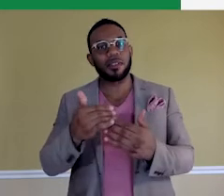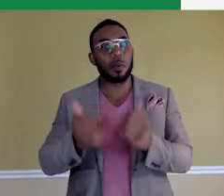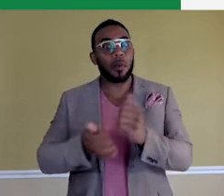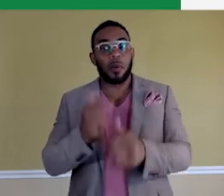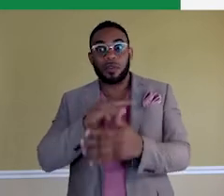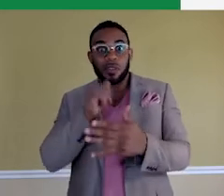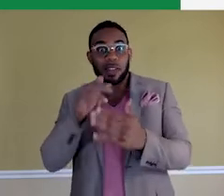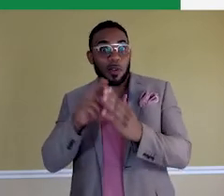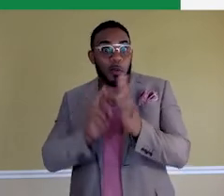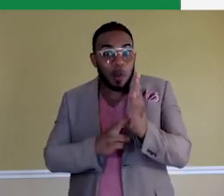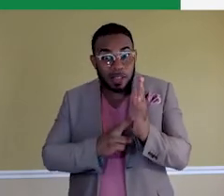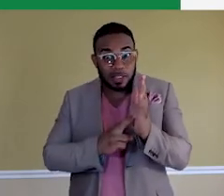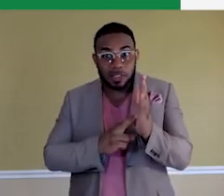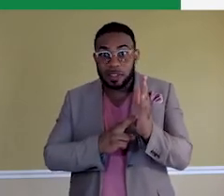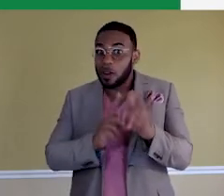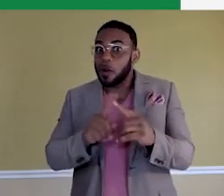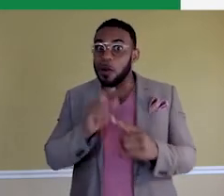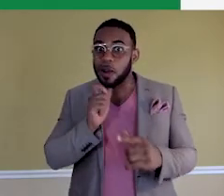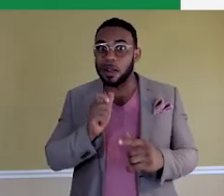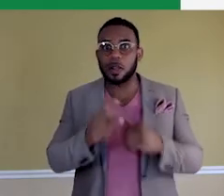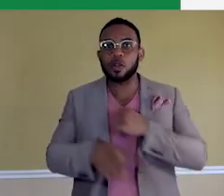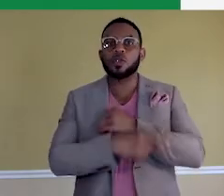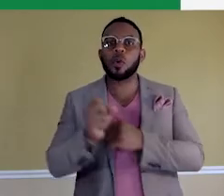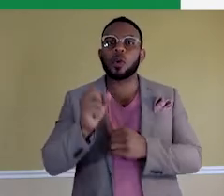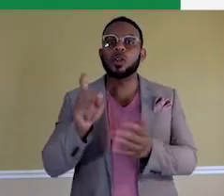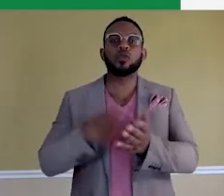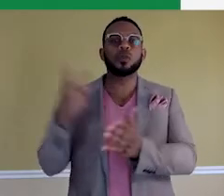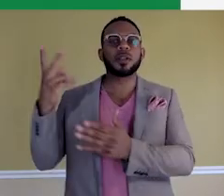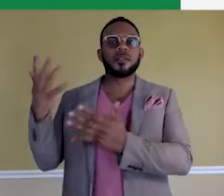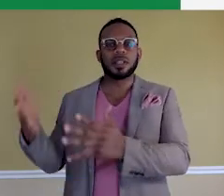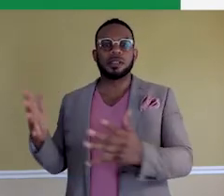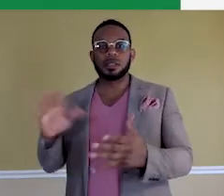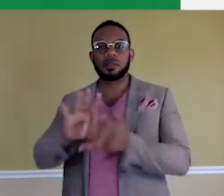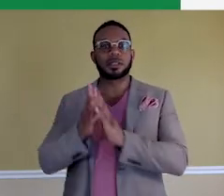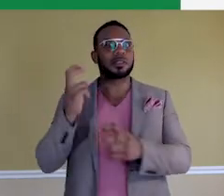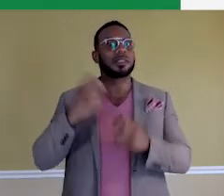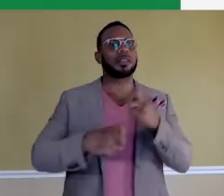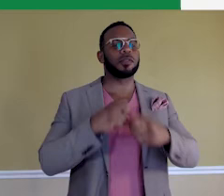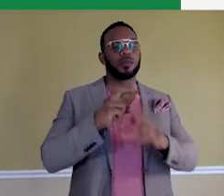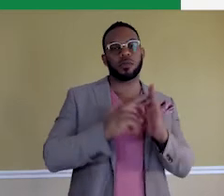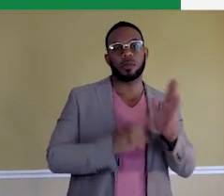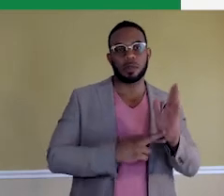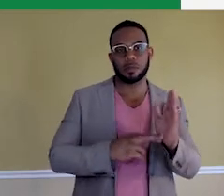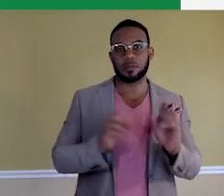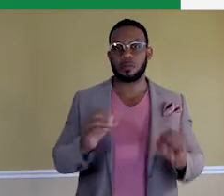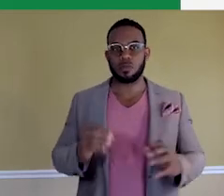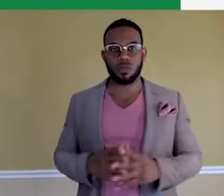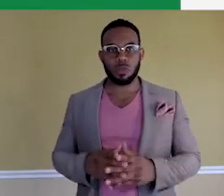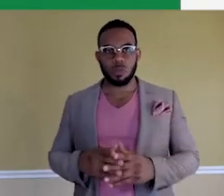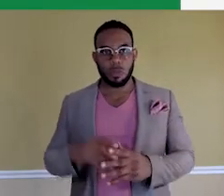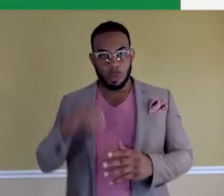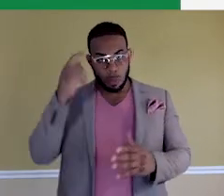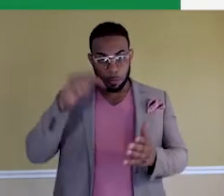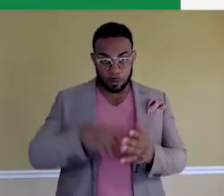of the things either were not registered or they were stolen and duplicated. So it becomes difficult to register. So